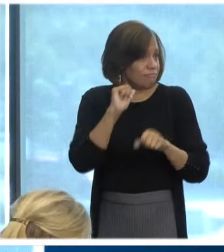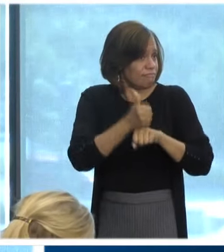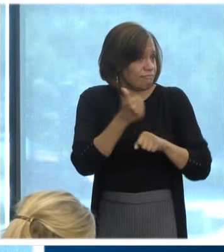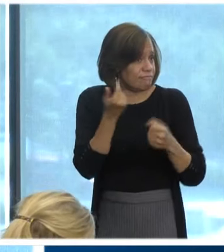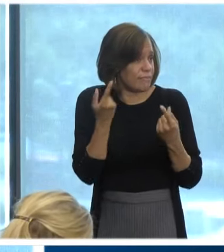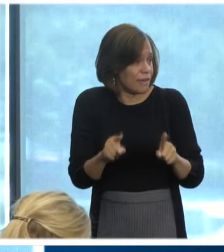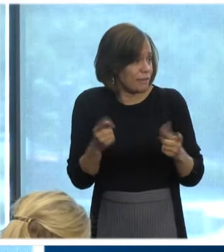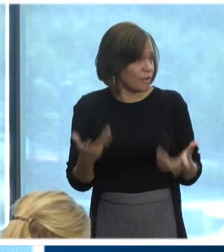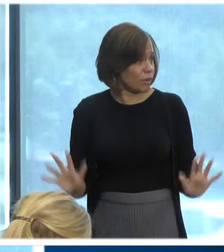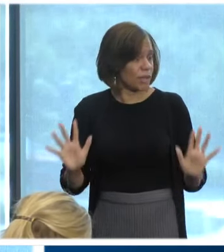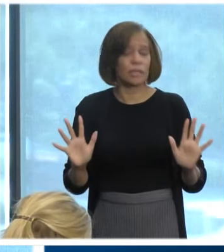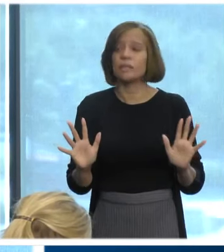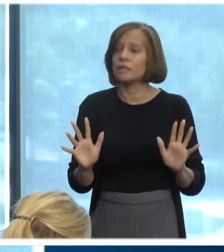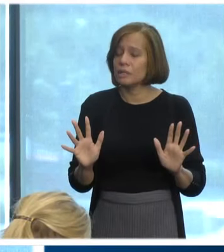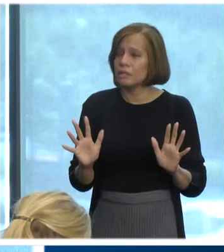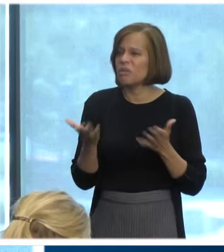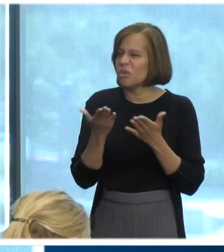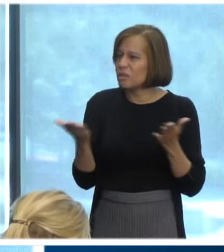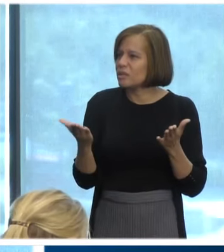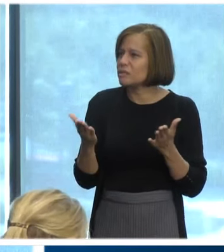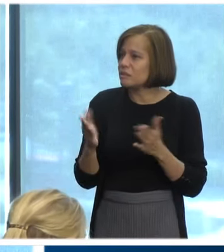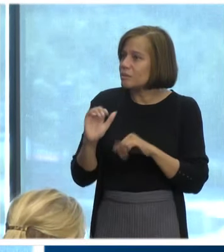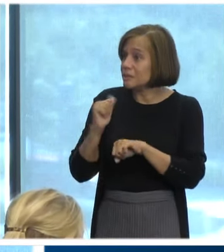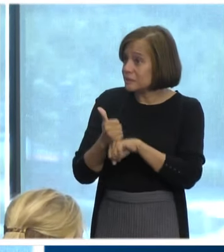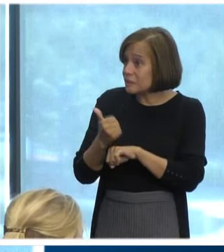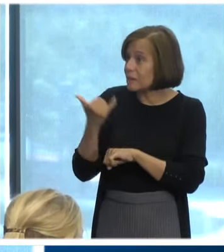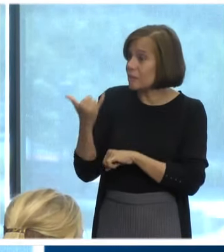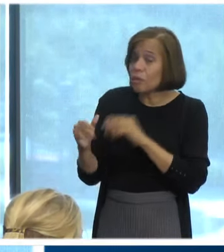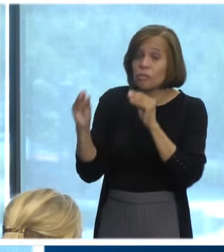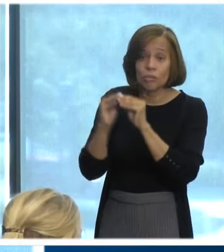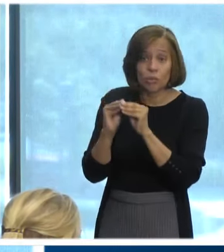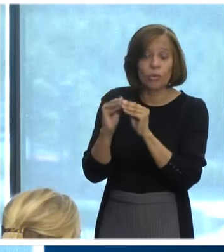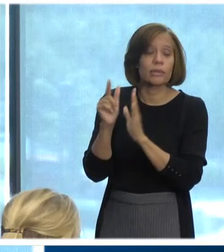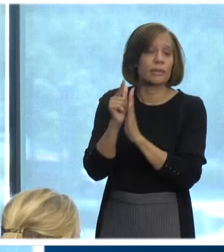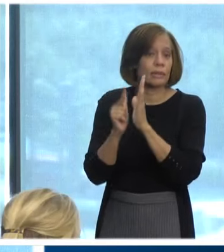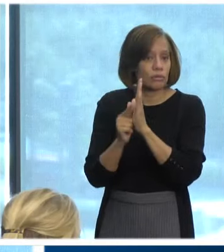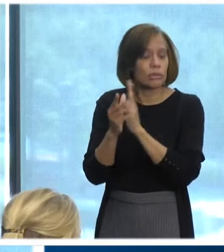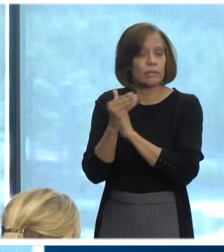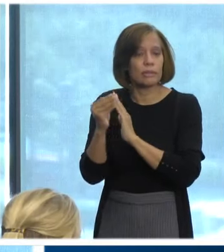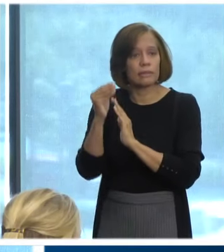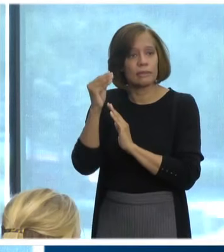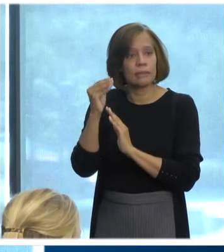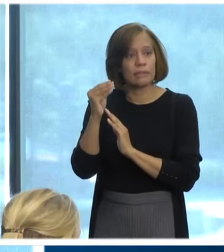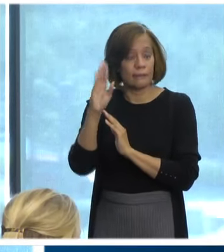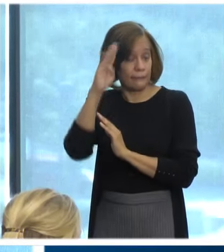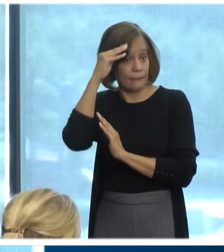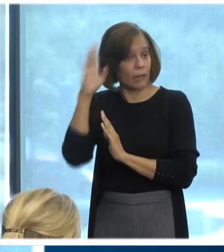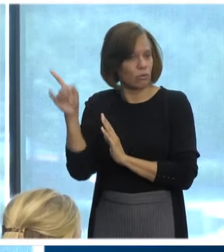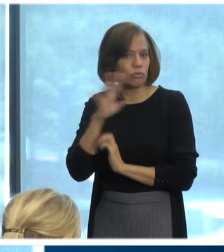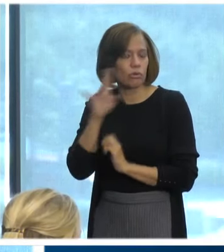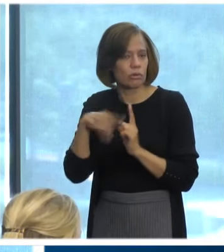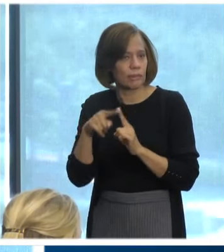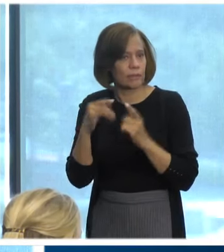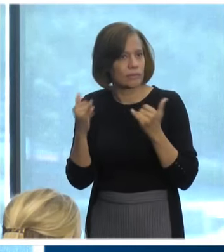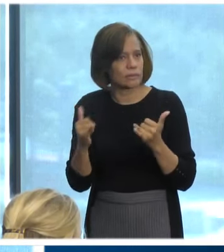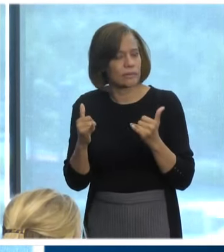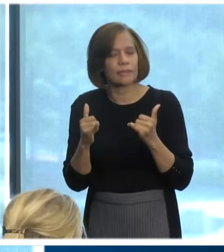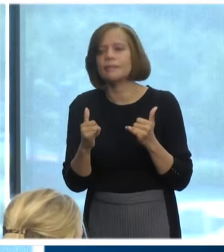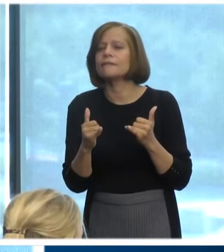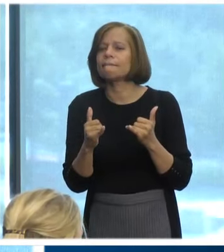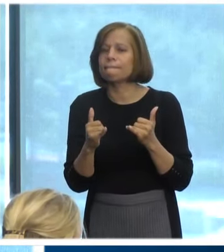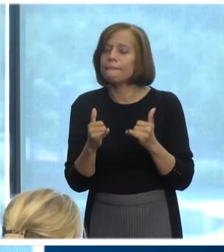are institutions being put in place, and the legislation that the mayor has spoken about here today is going to give